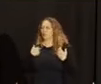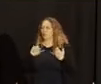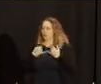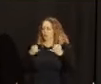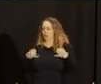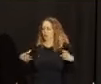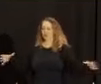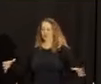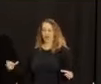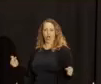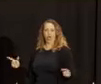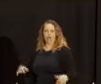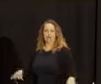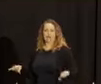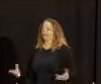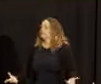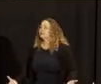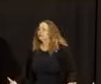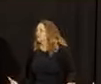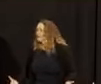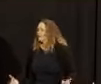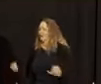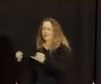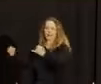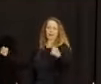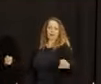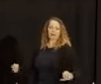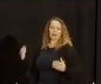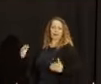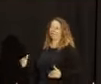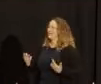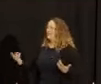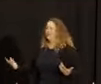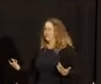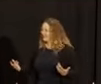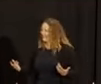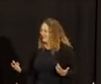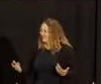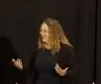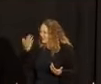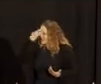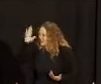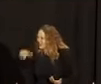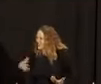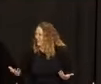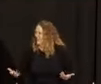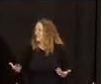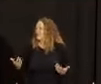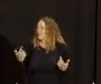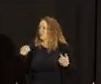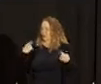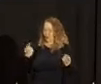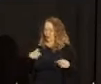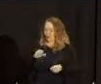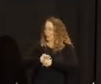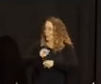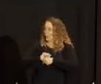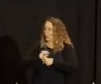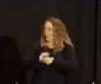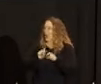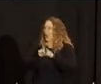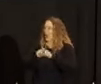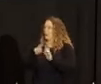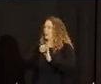It never has, and we know that. And so the work that we've done as a